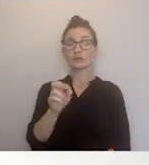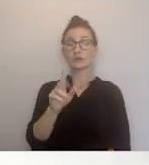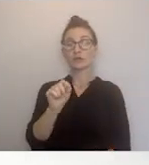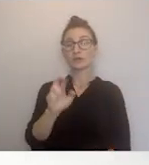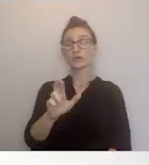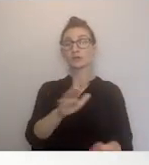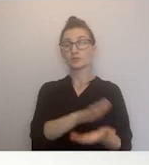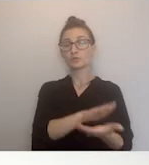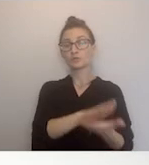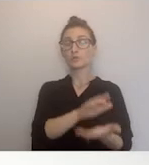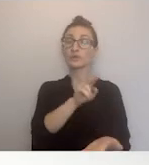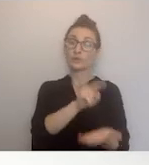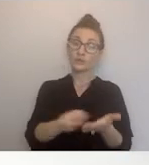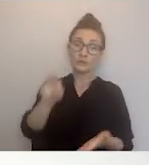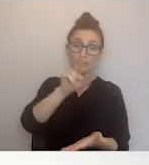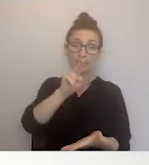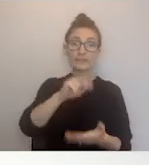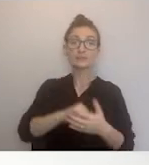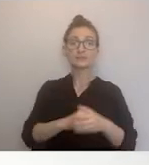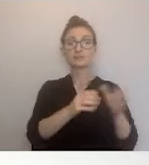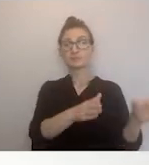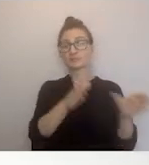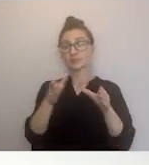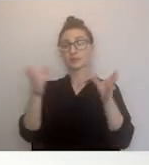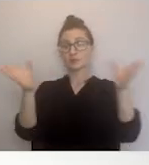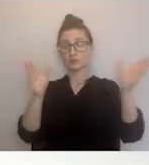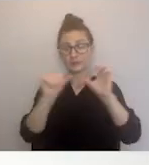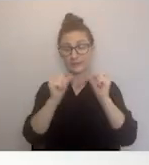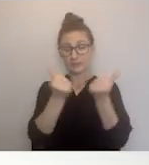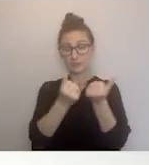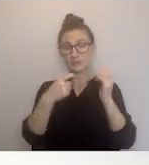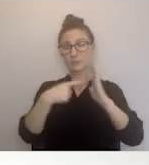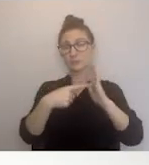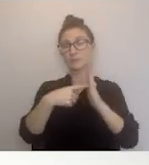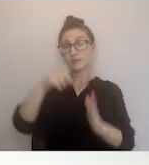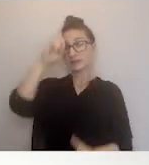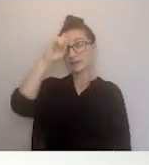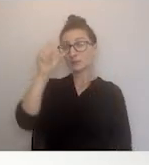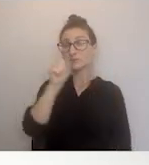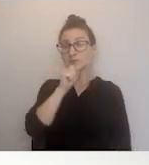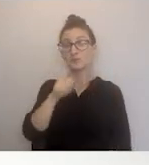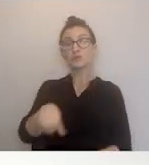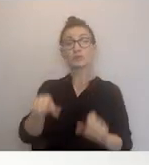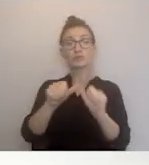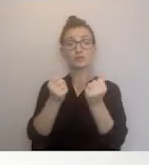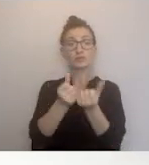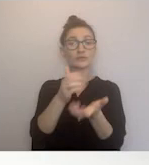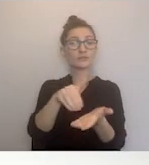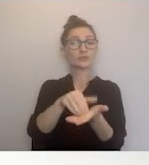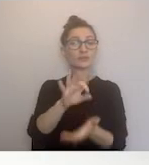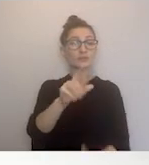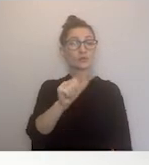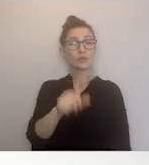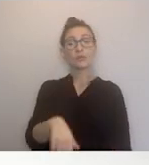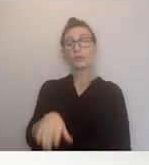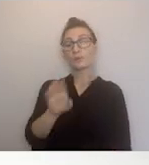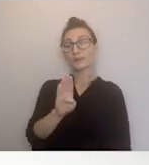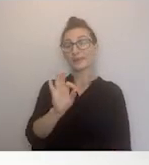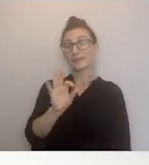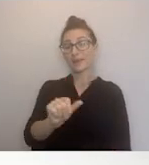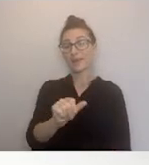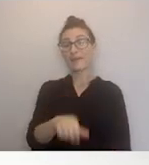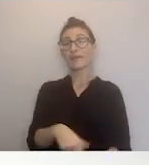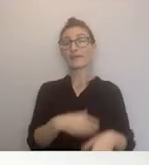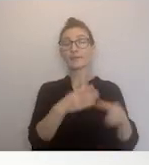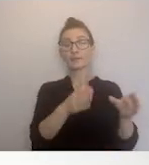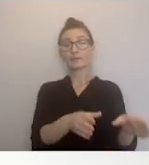public schools, our charter schools. We work with all the major universities in this area. We have service agencies. So that's like the Down Syndrome Association of Central Florida